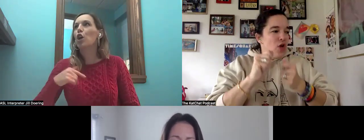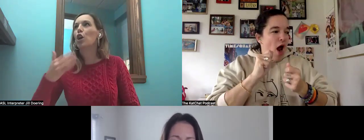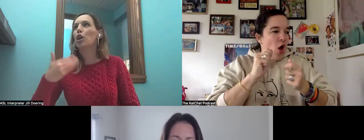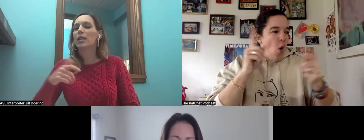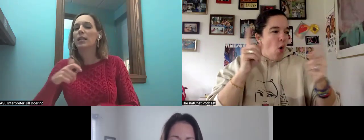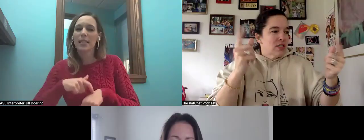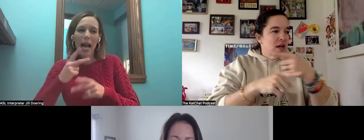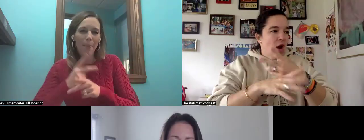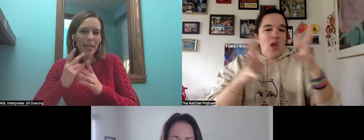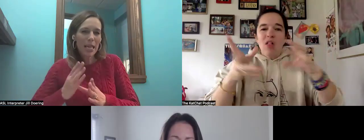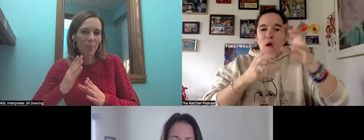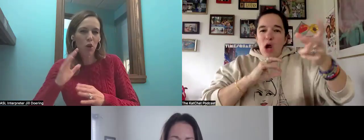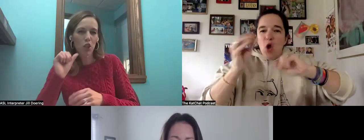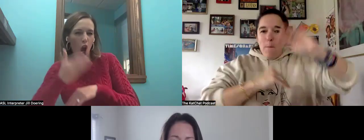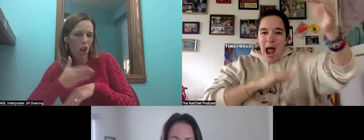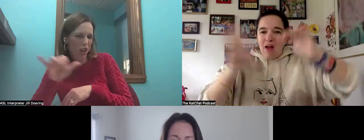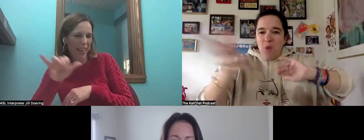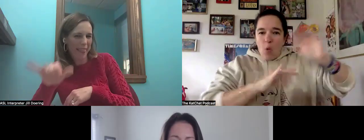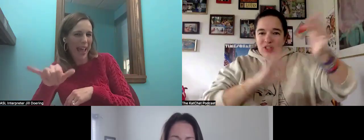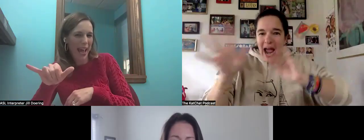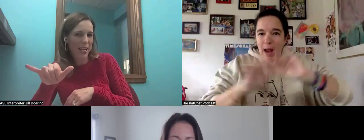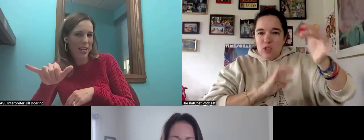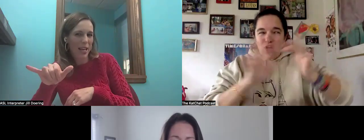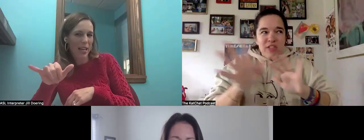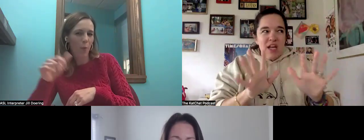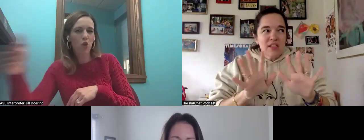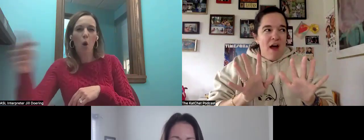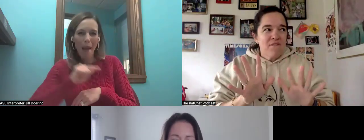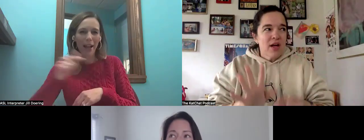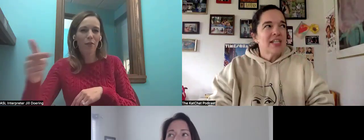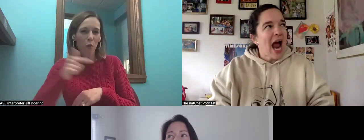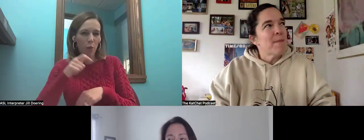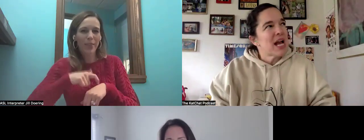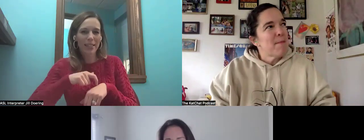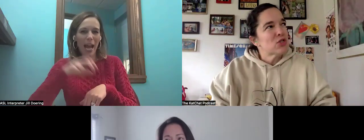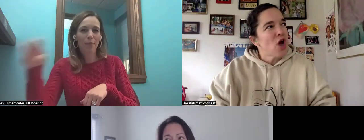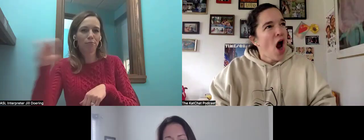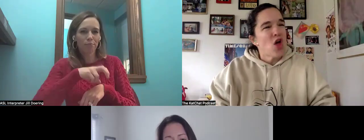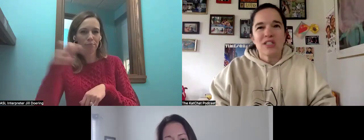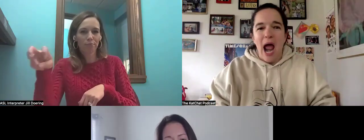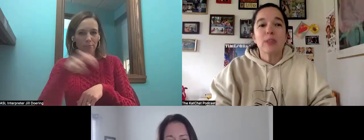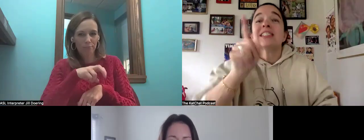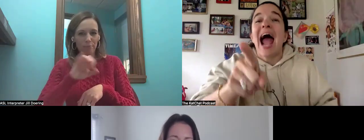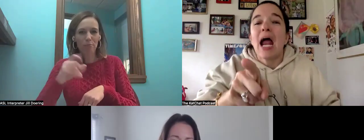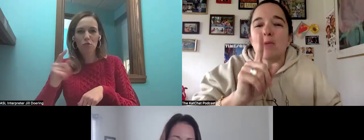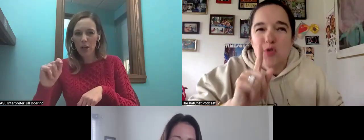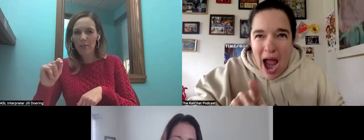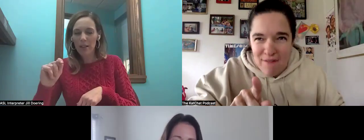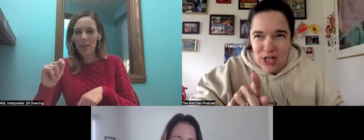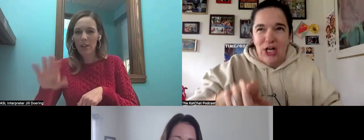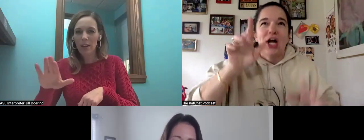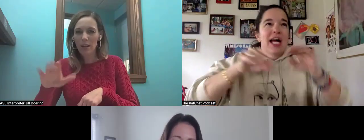timekeeper daughter, or that when you go back and forth, the time shifting and stuff. Yeah. Timekeeper daughter,